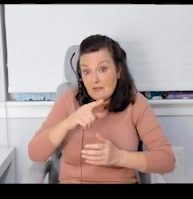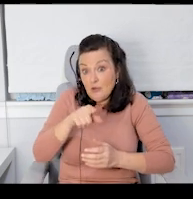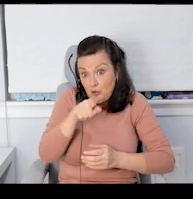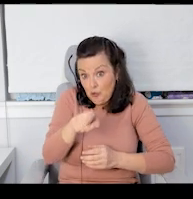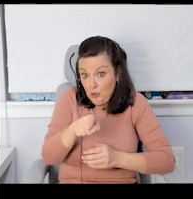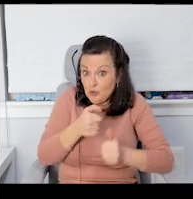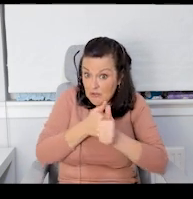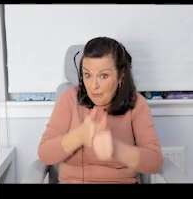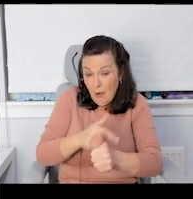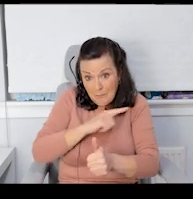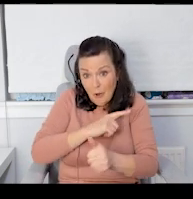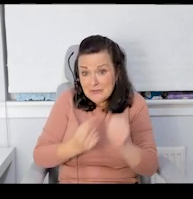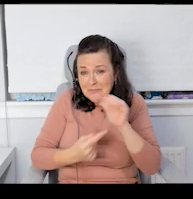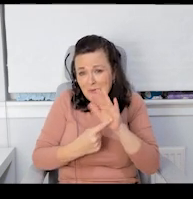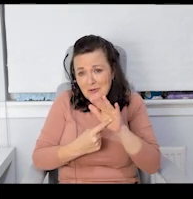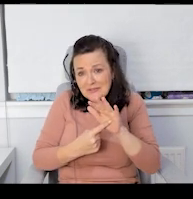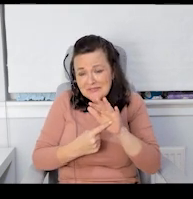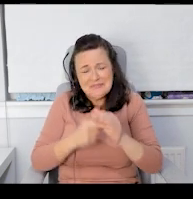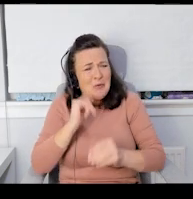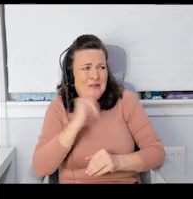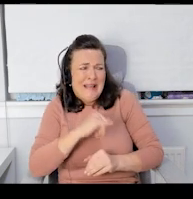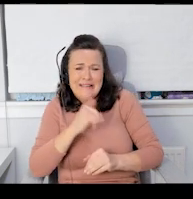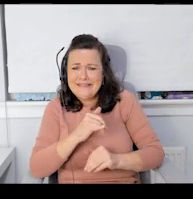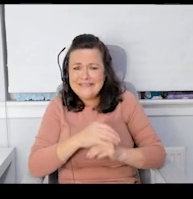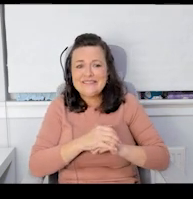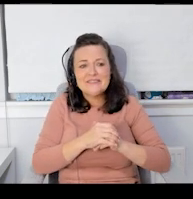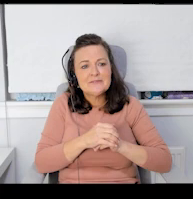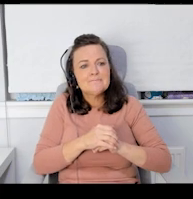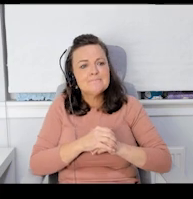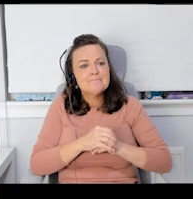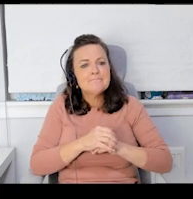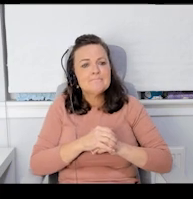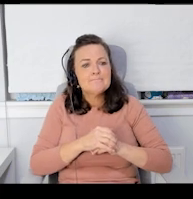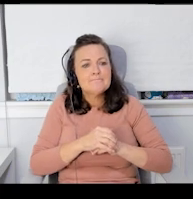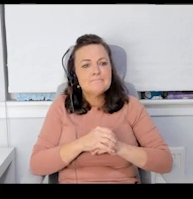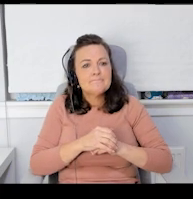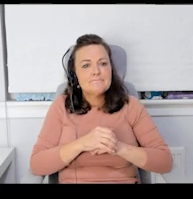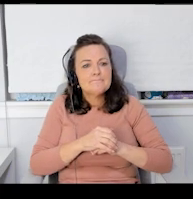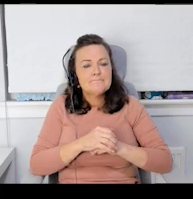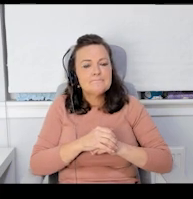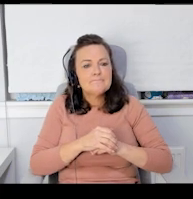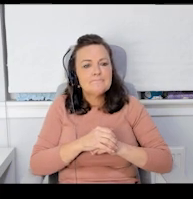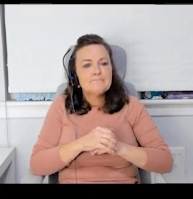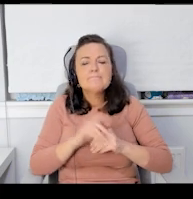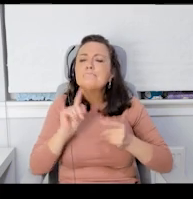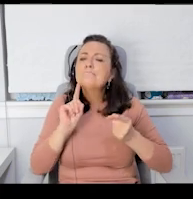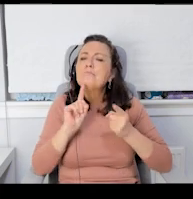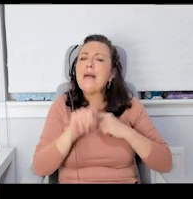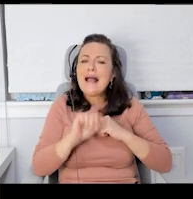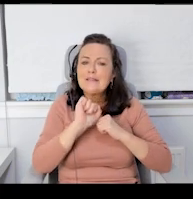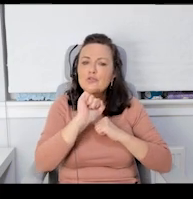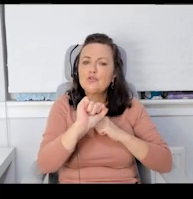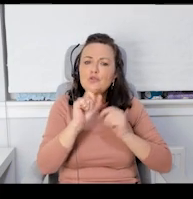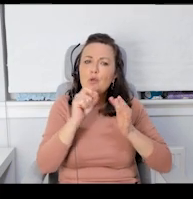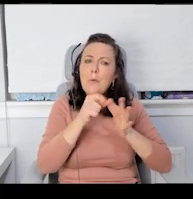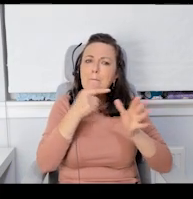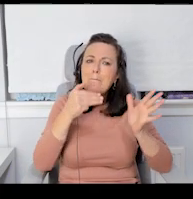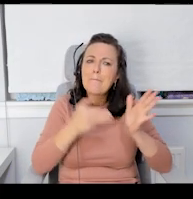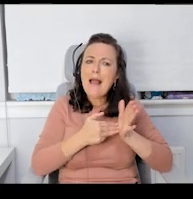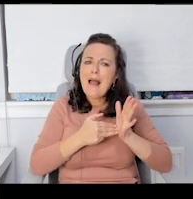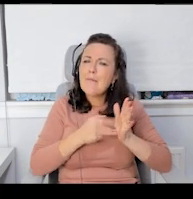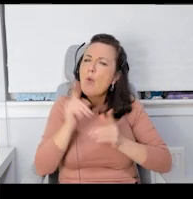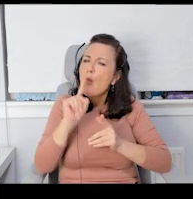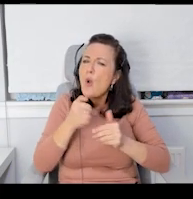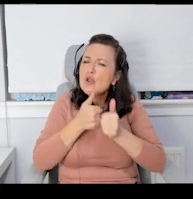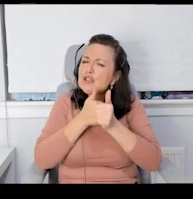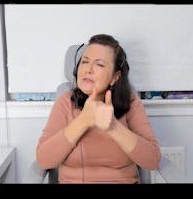you as a business as well. Absolutely. So that's great. Thanks, Joy. So Pam, back over at yourself in terms of the support for foundation apprentices when they're in